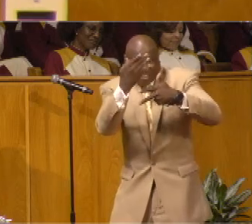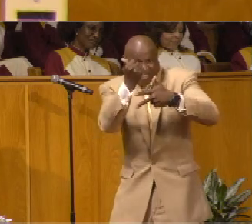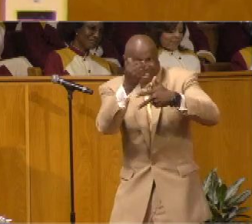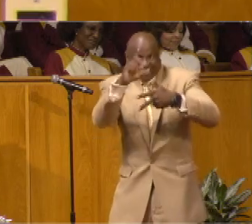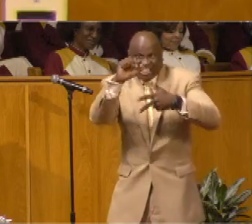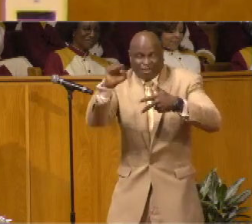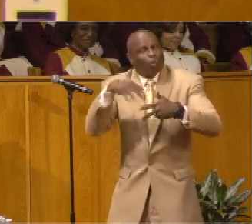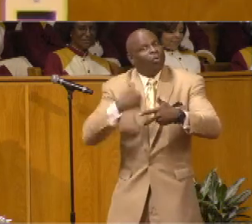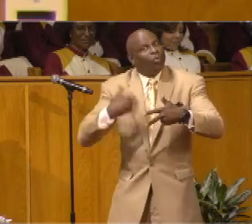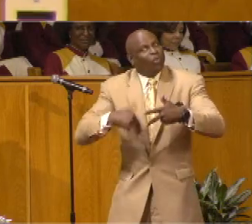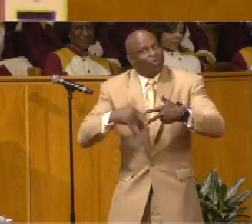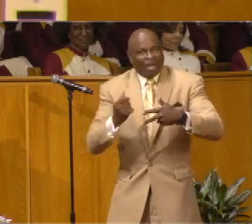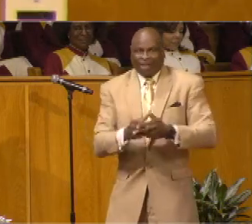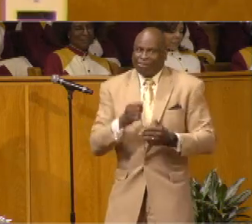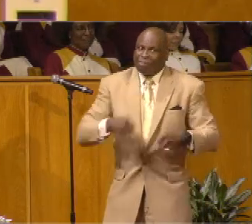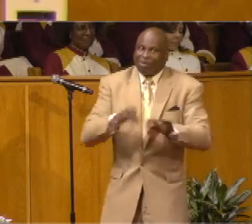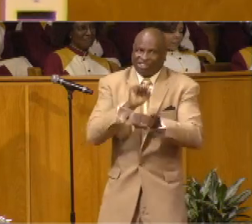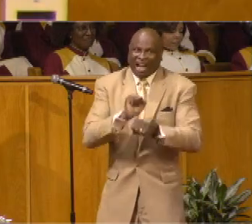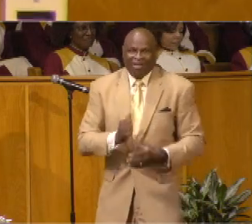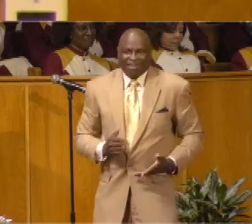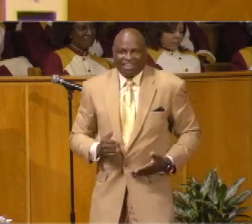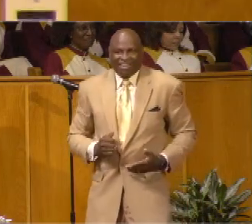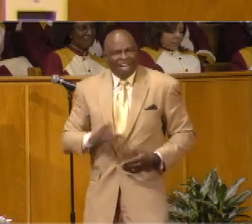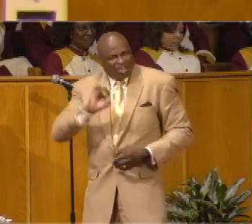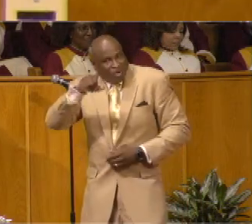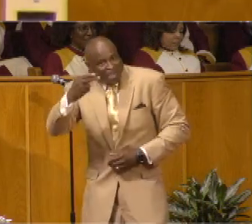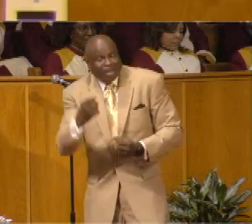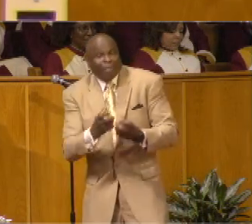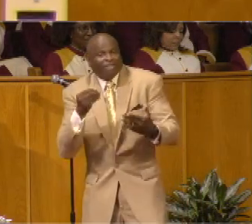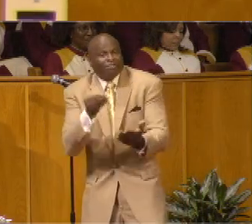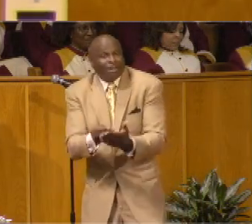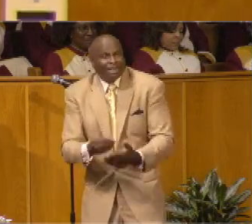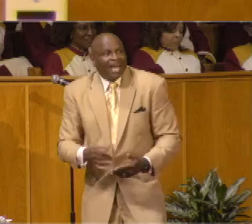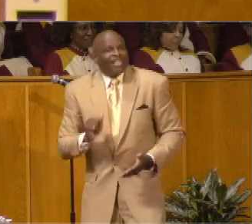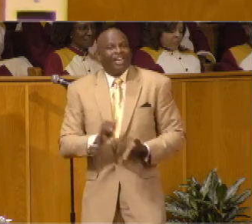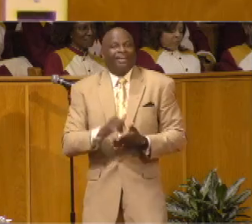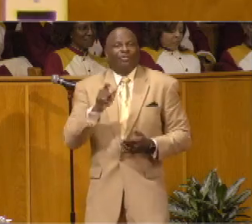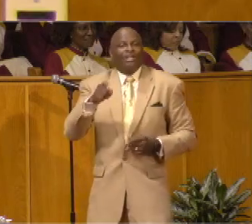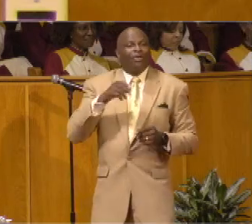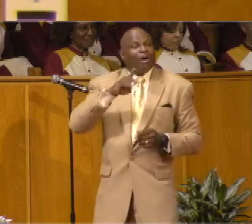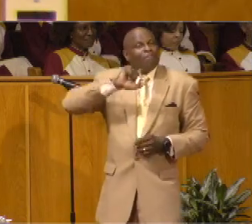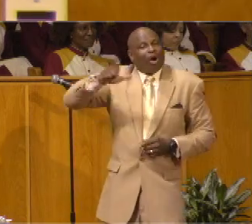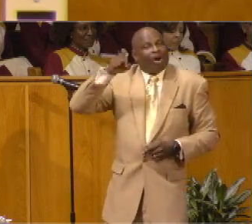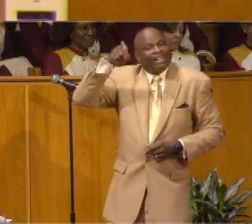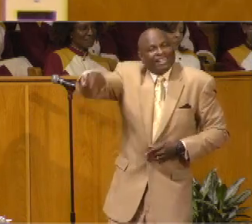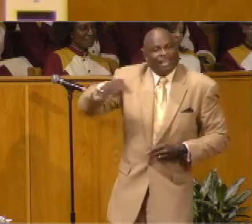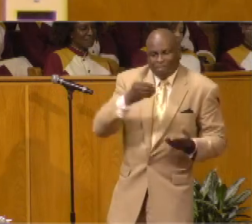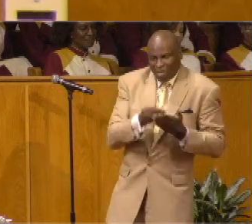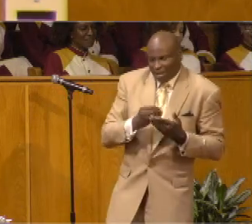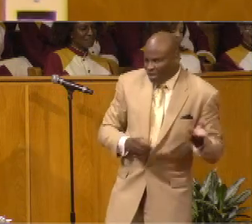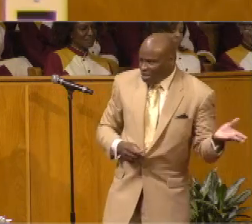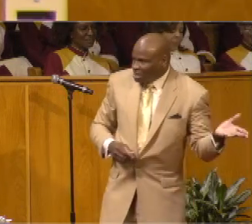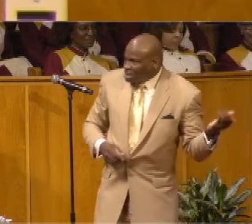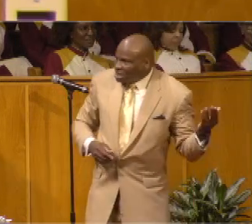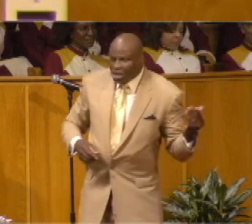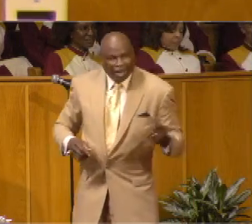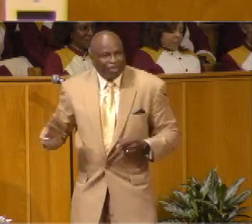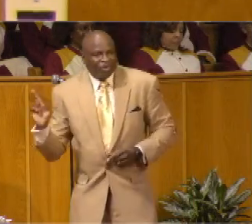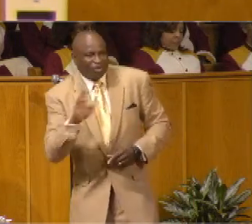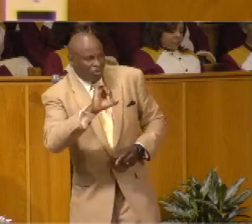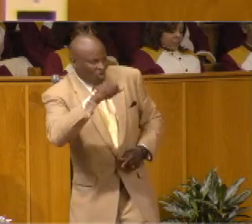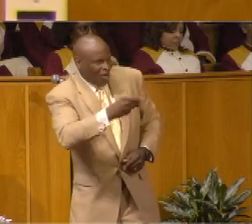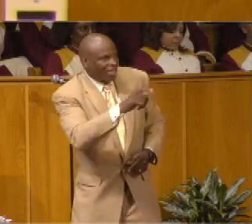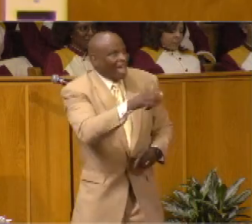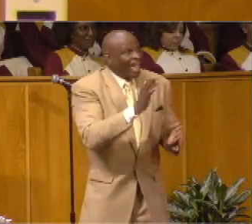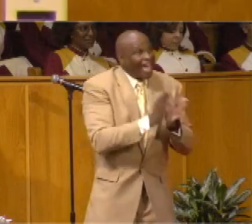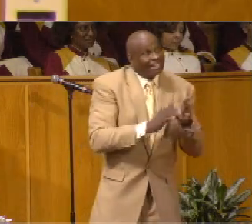Corinth. Matter of fact, Corinth had so much money that whenever Paul needed a donation, he would go to Corinth